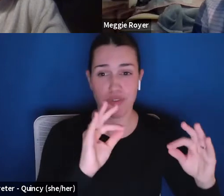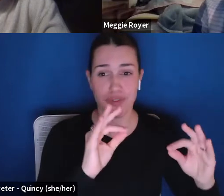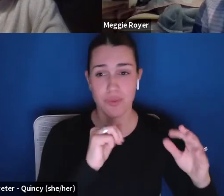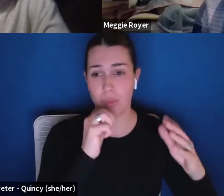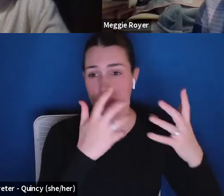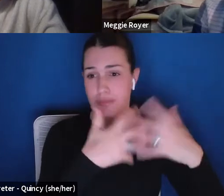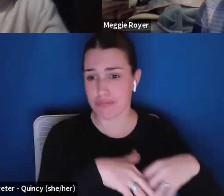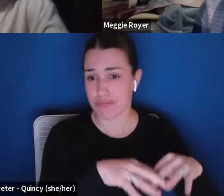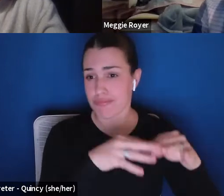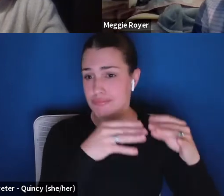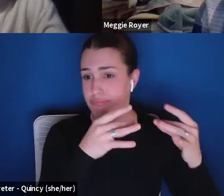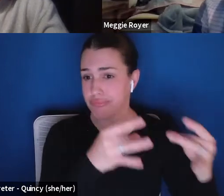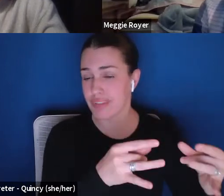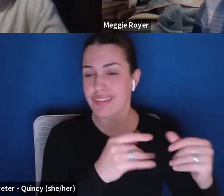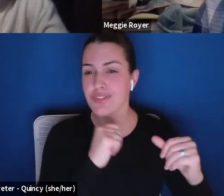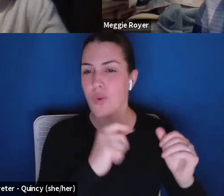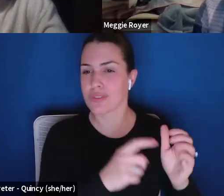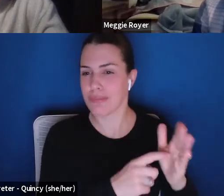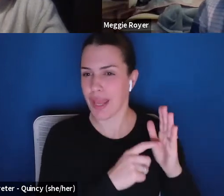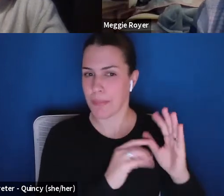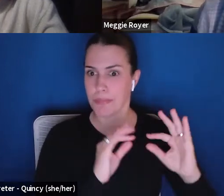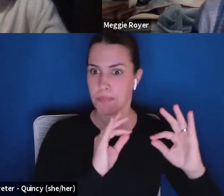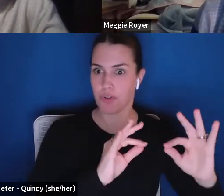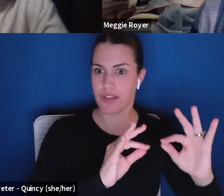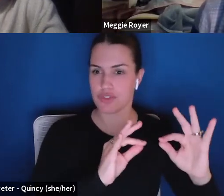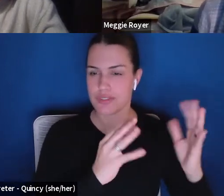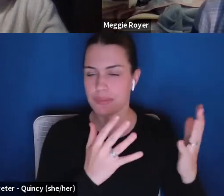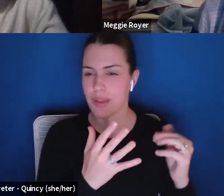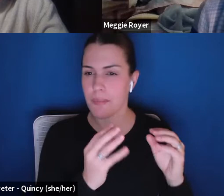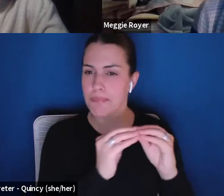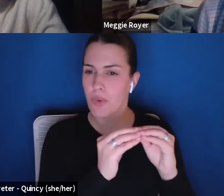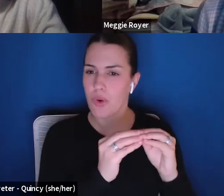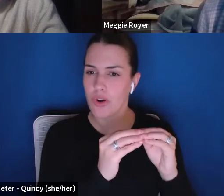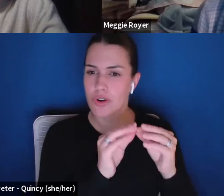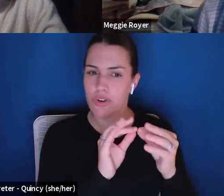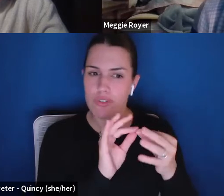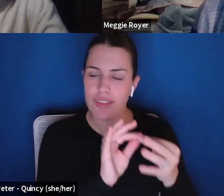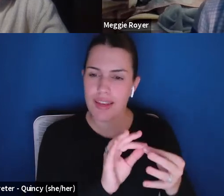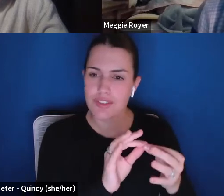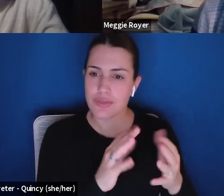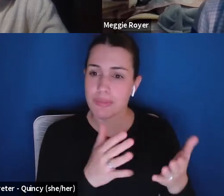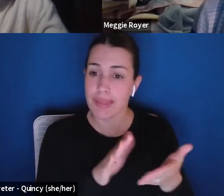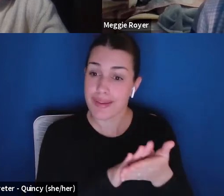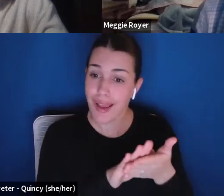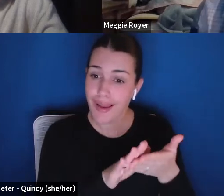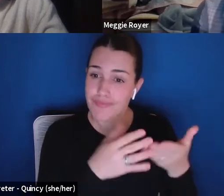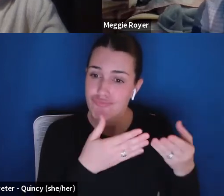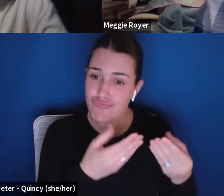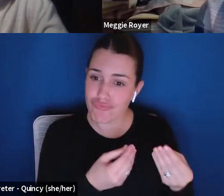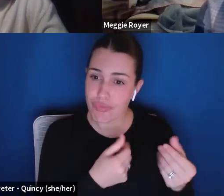whole way through. They don't demand perfectionism, and they're centered more around being kind towards yourself and